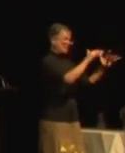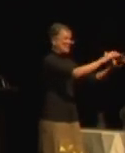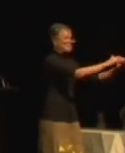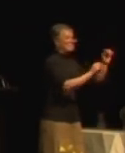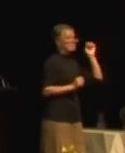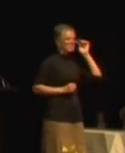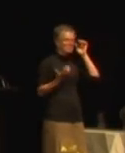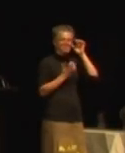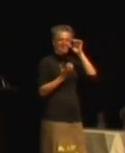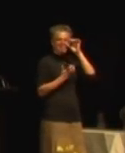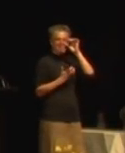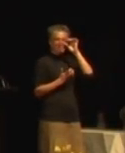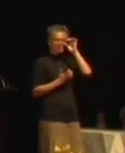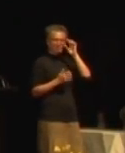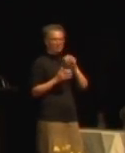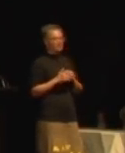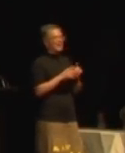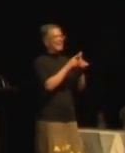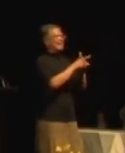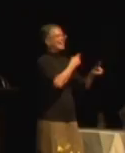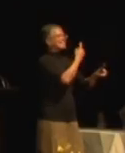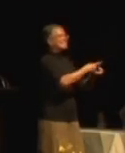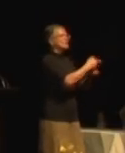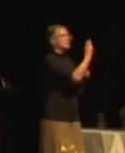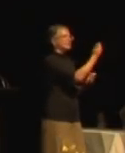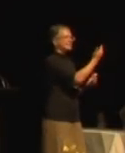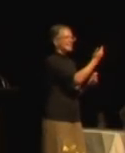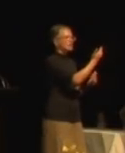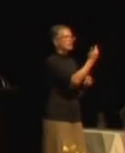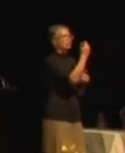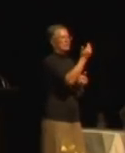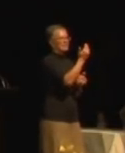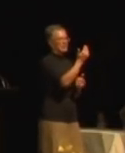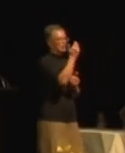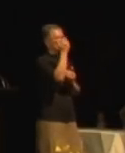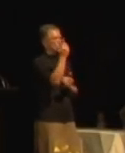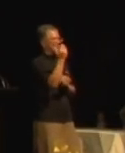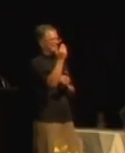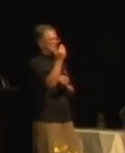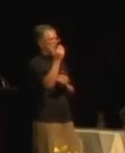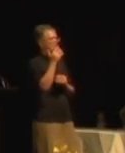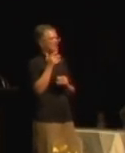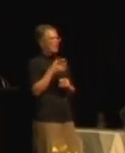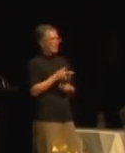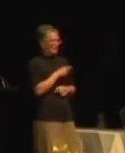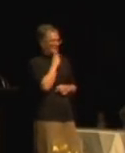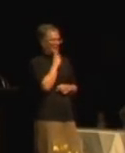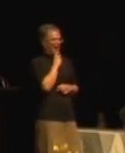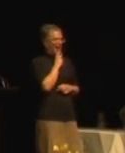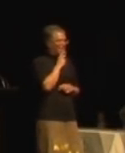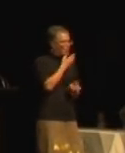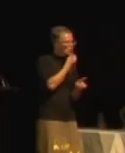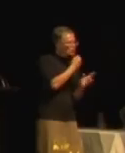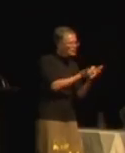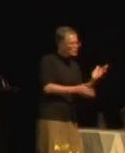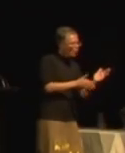So in between each of the executive presentations, regular staff were interspersed reading short thank you emails from our users and